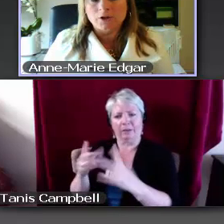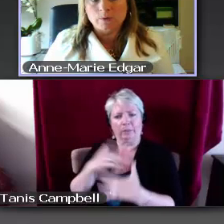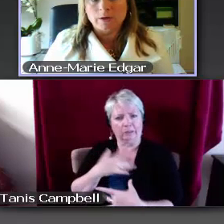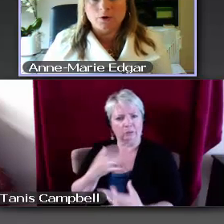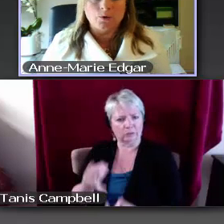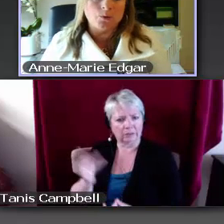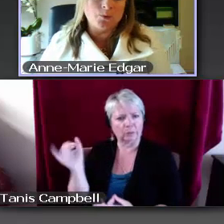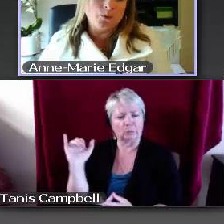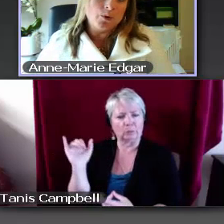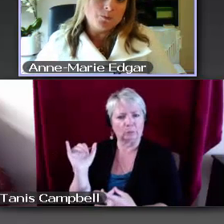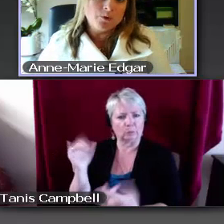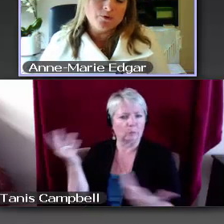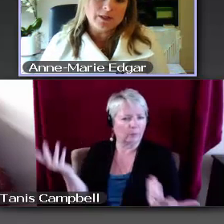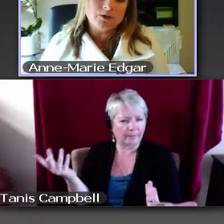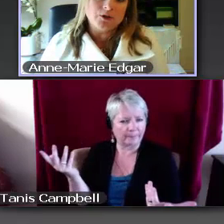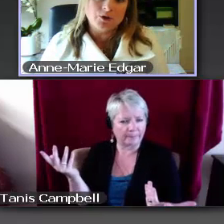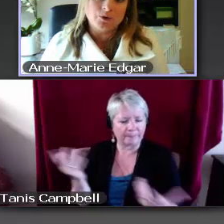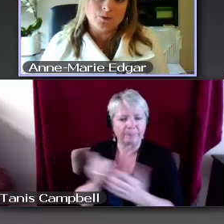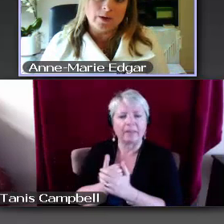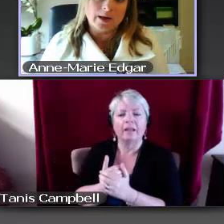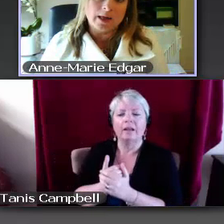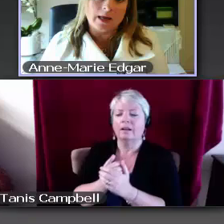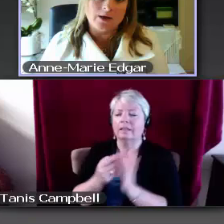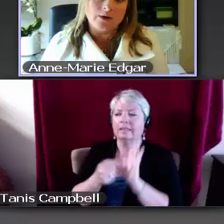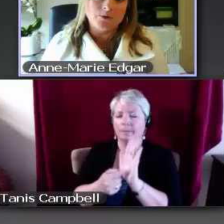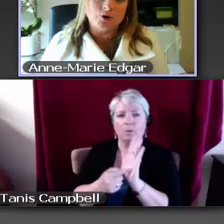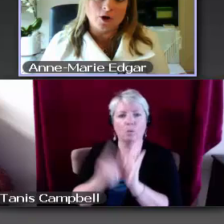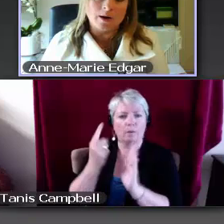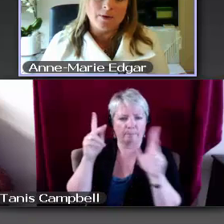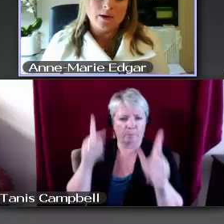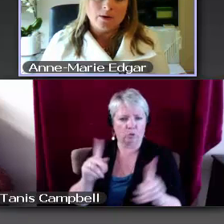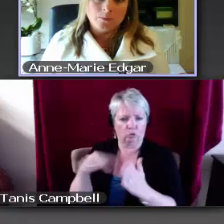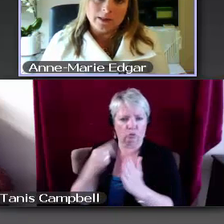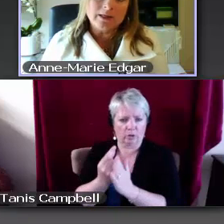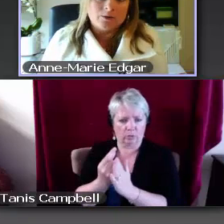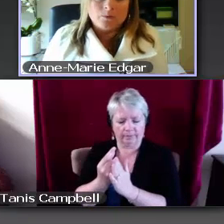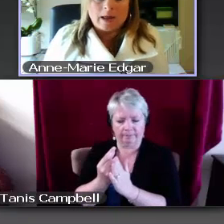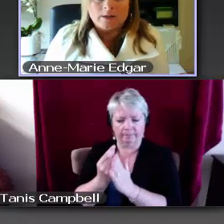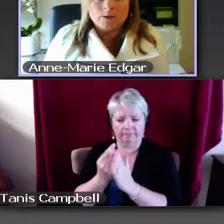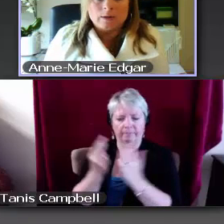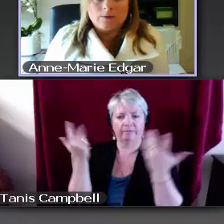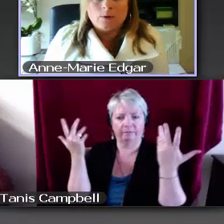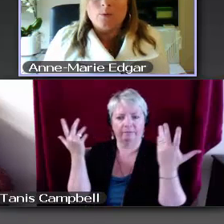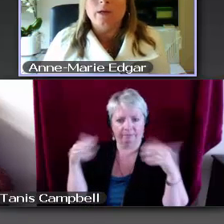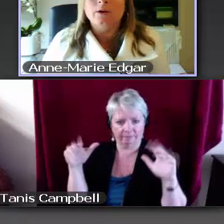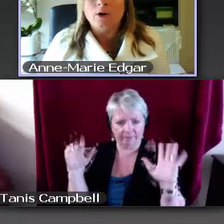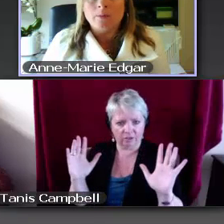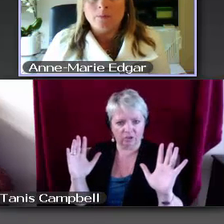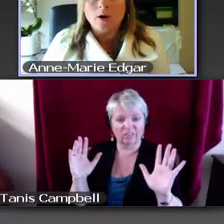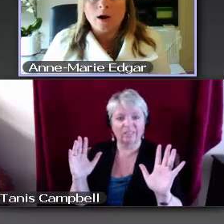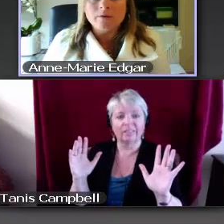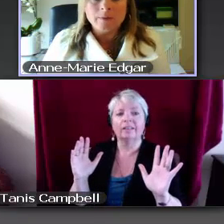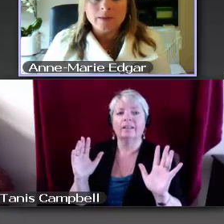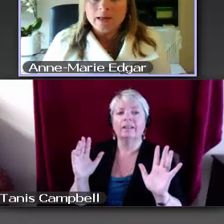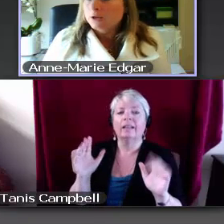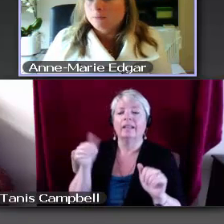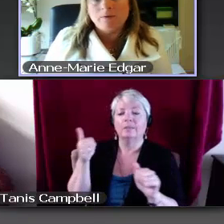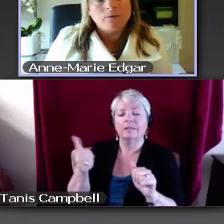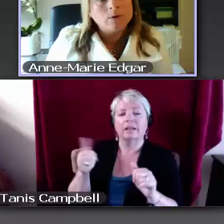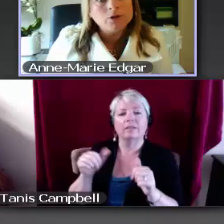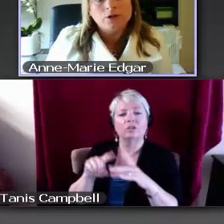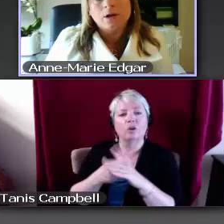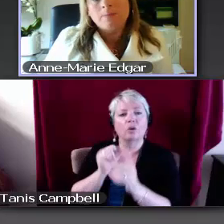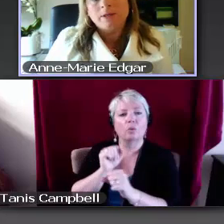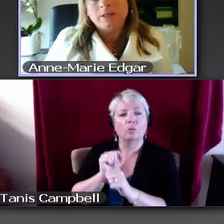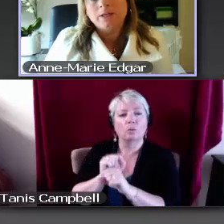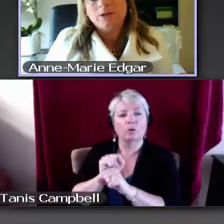a graduate who moved into a job really answering the phone in a nonprofit.